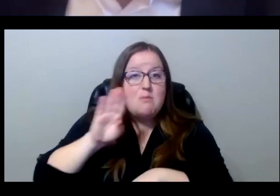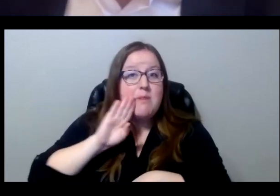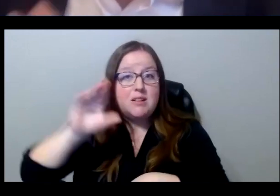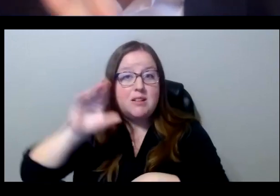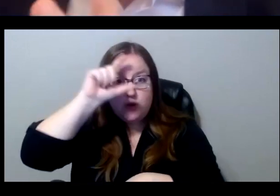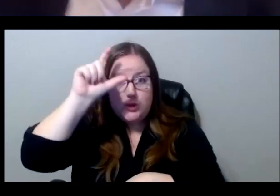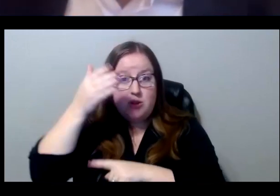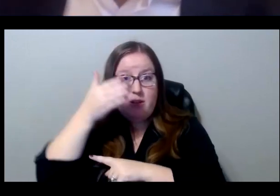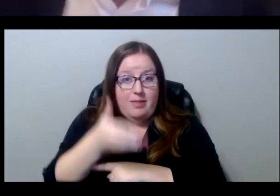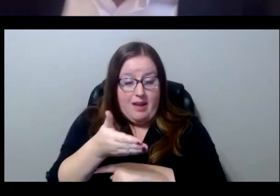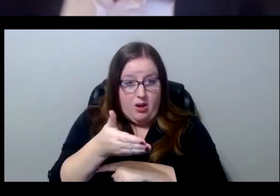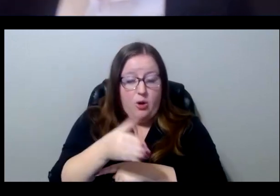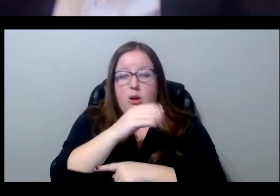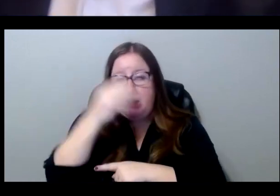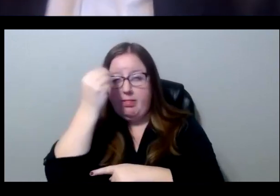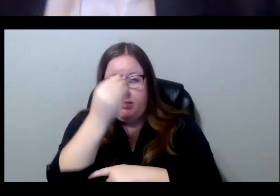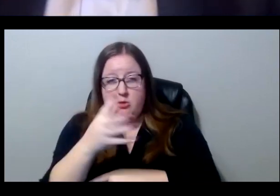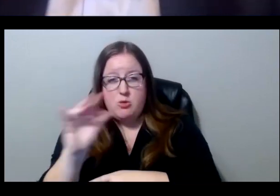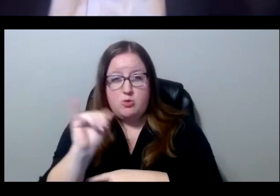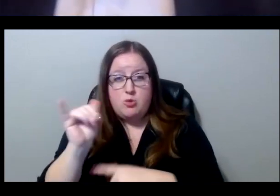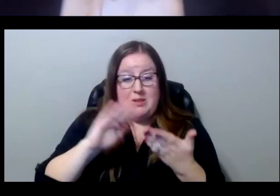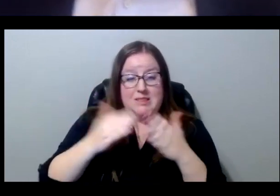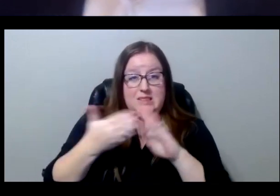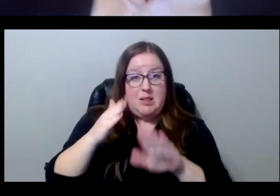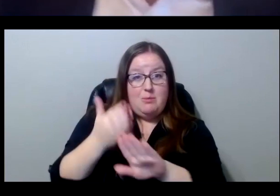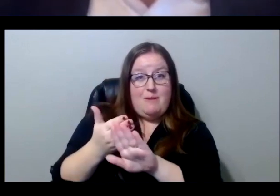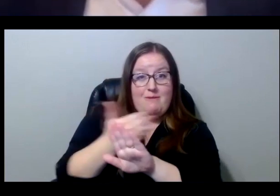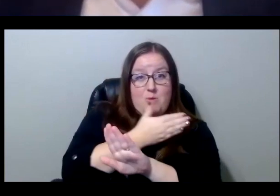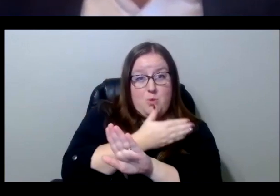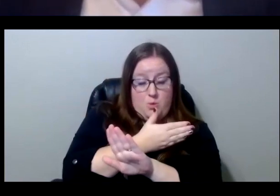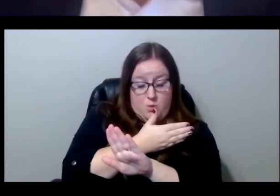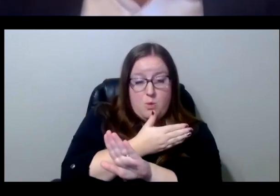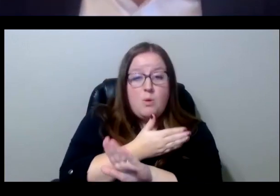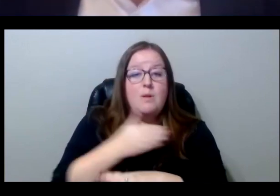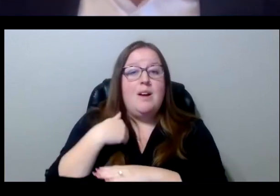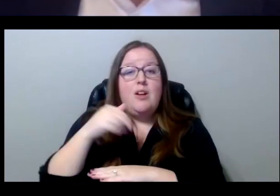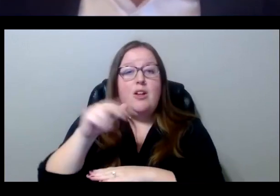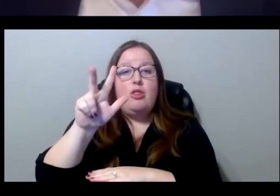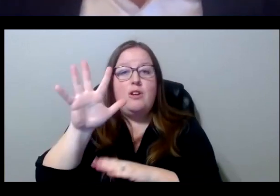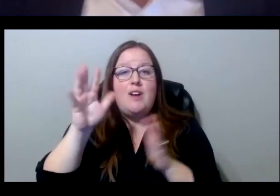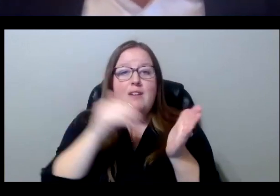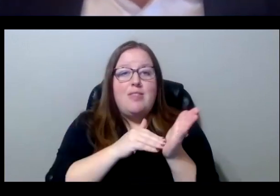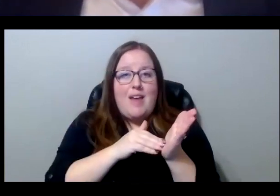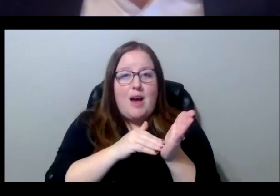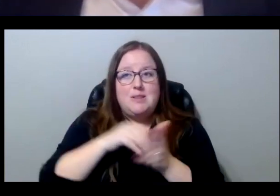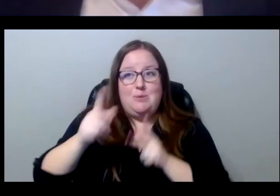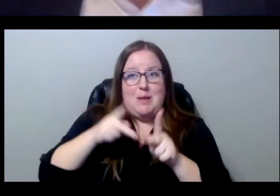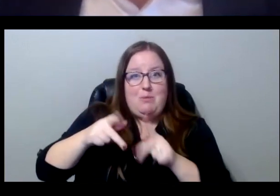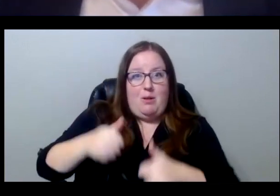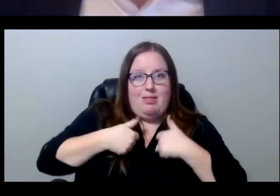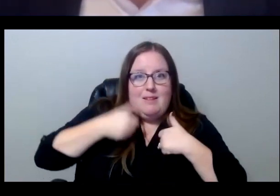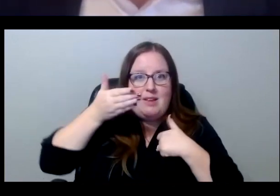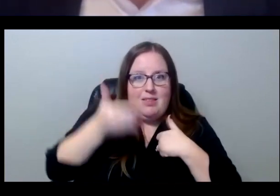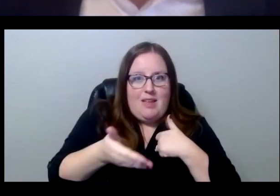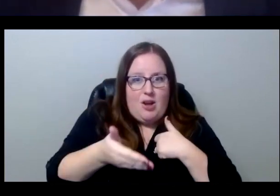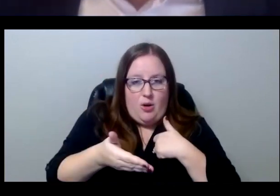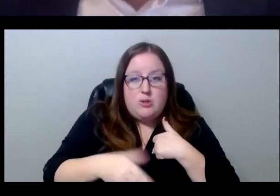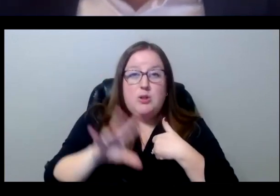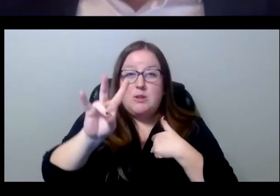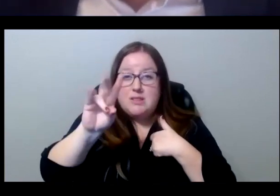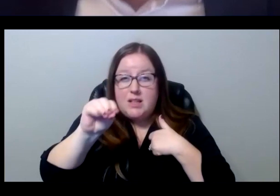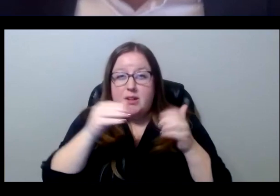were crime gangs that the government in Belgrade, Serbia, was supporting. There's not time, I